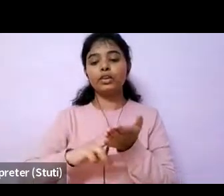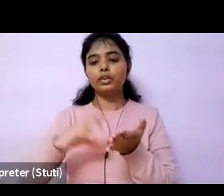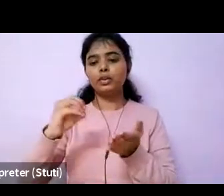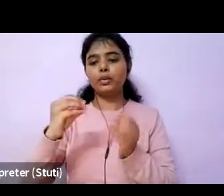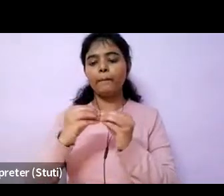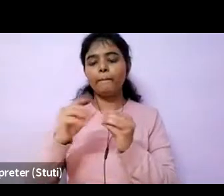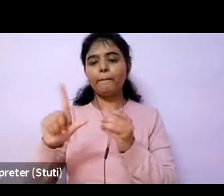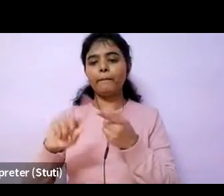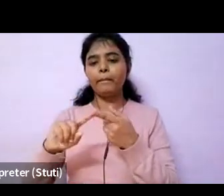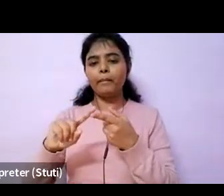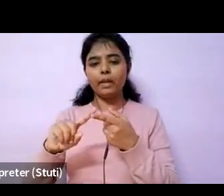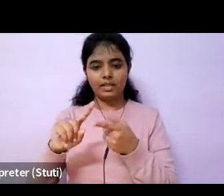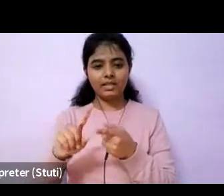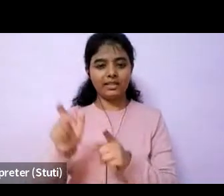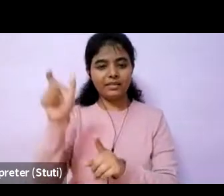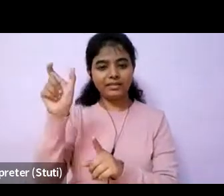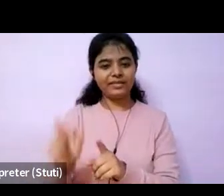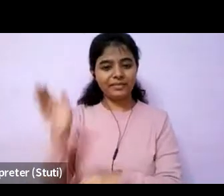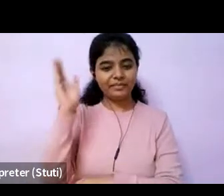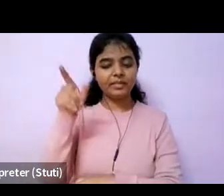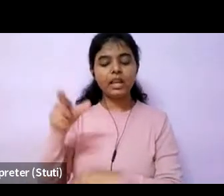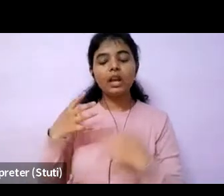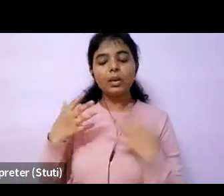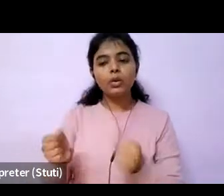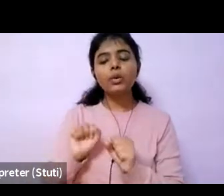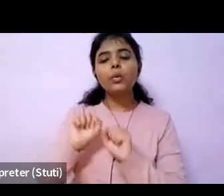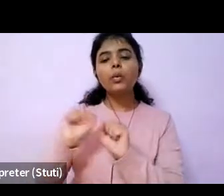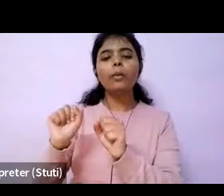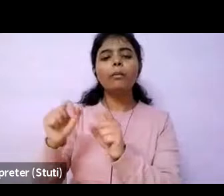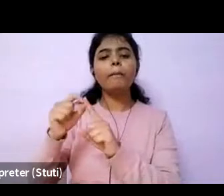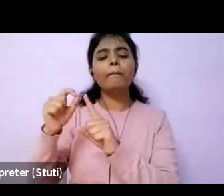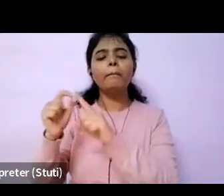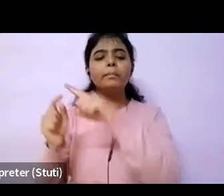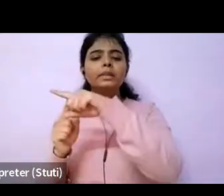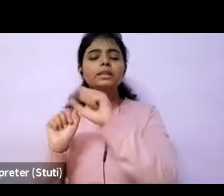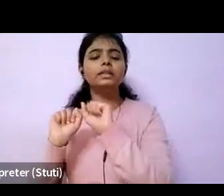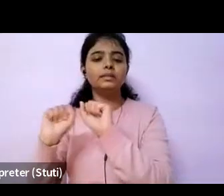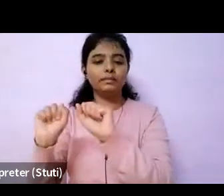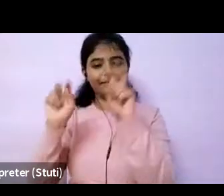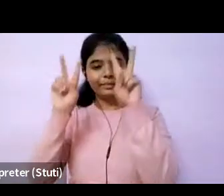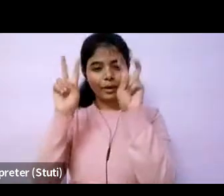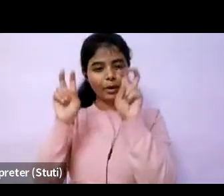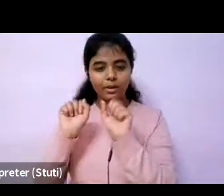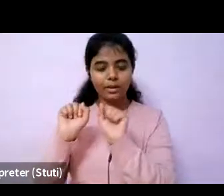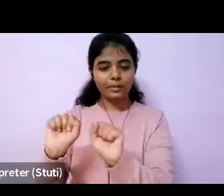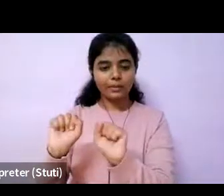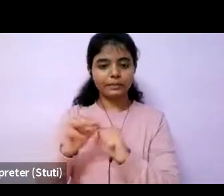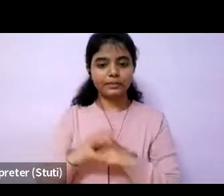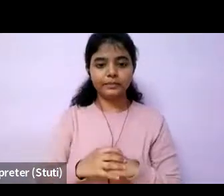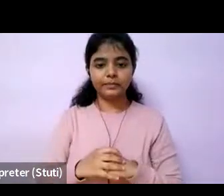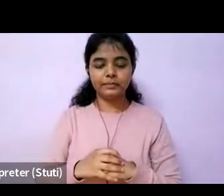you in your presentation, what is the idea of